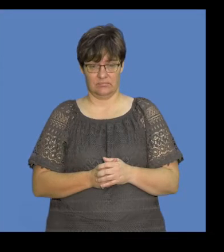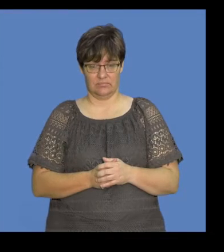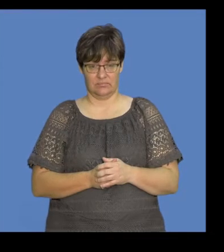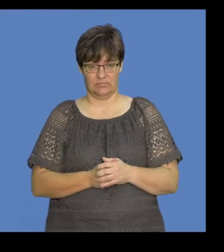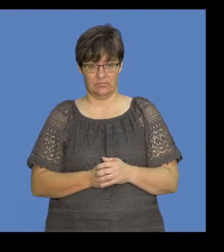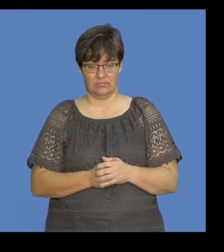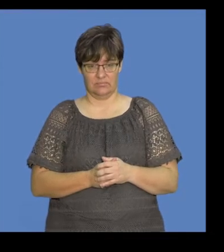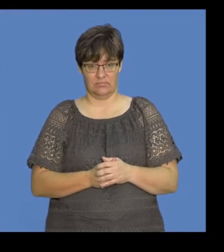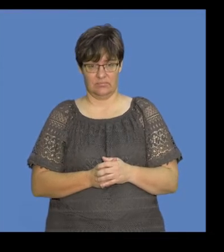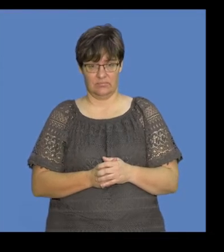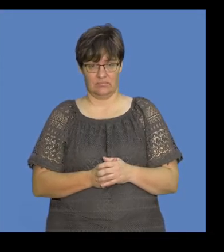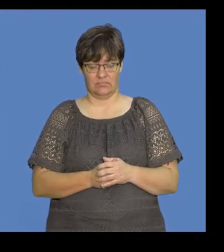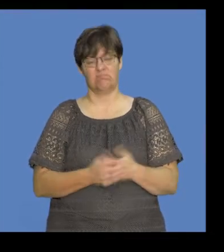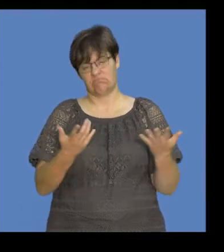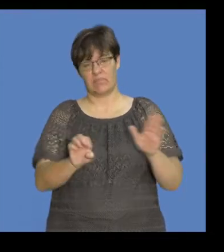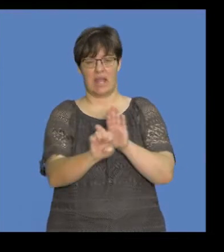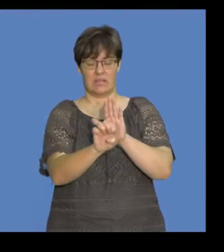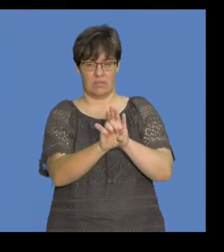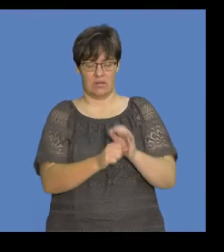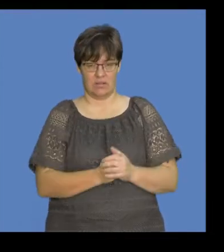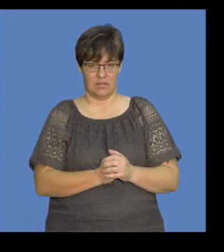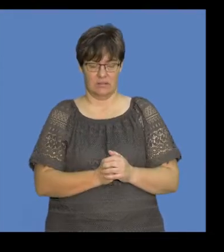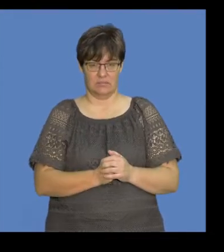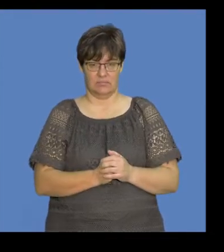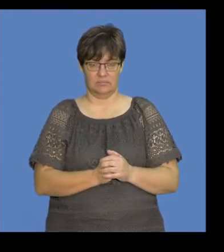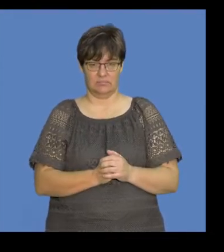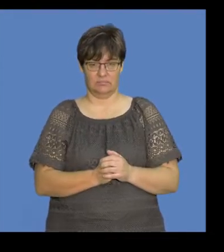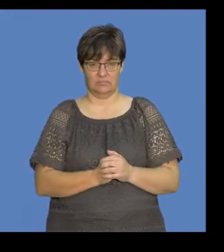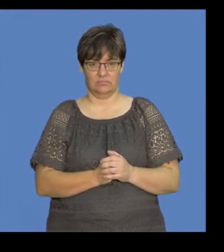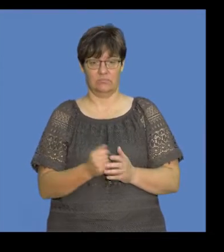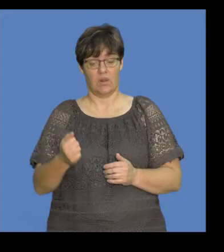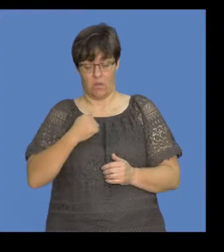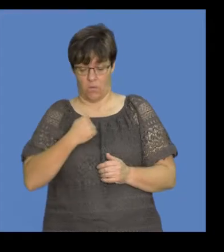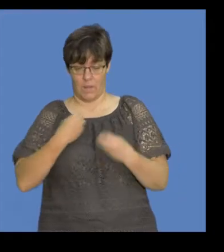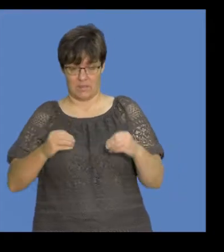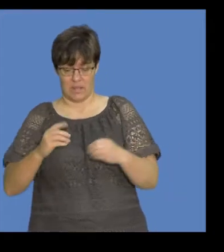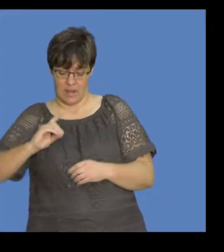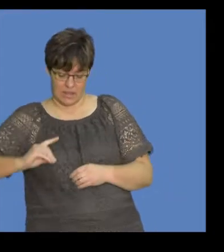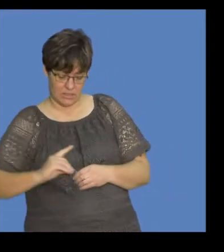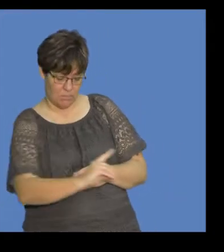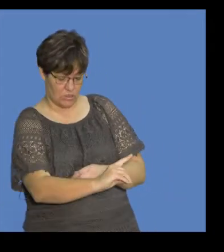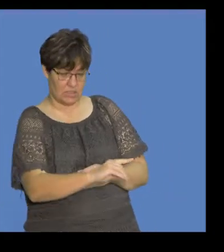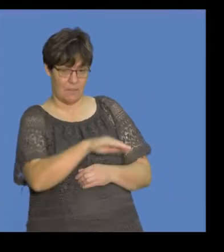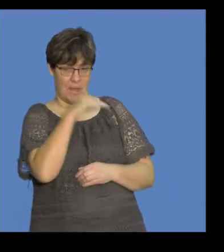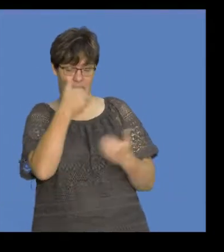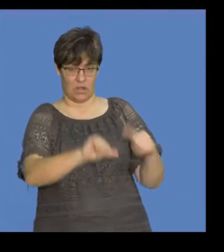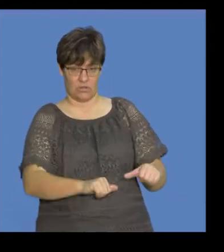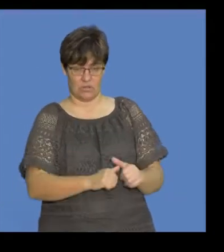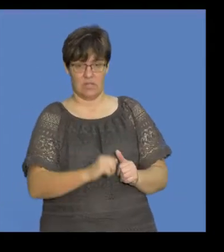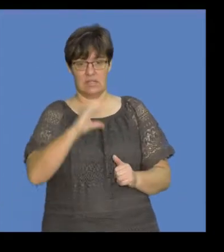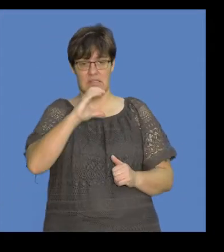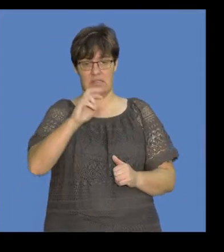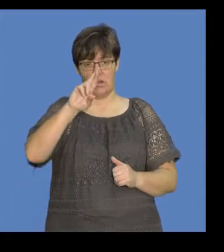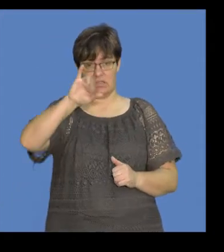Okay, let's take an example. If we deposit money into our bank account, it's in my